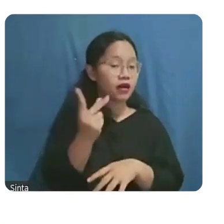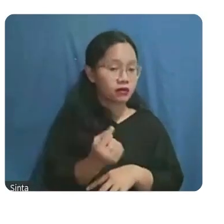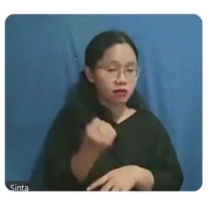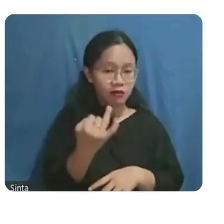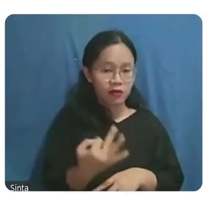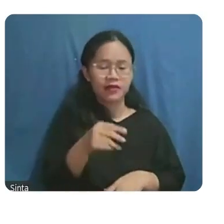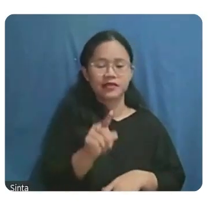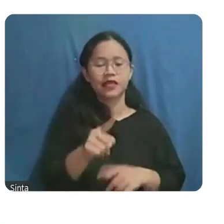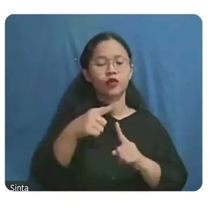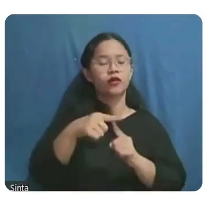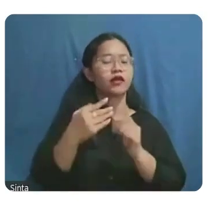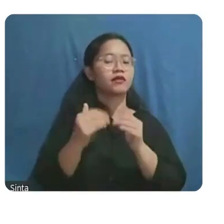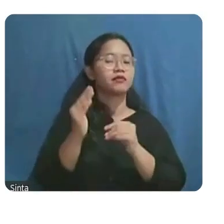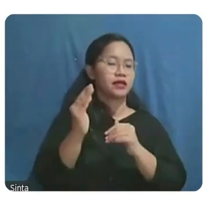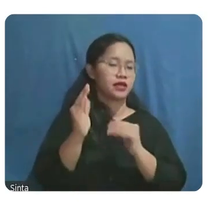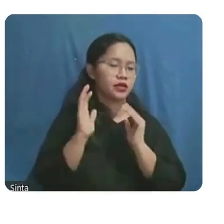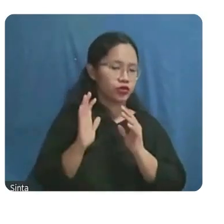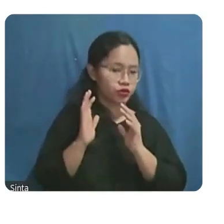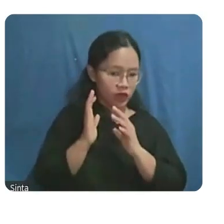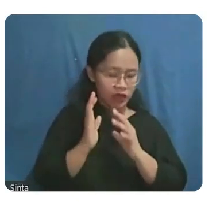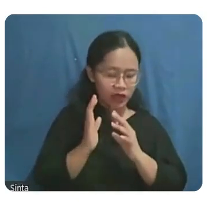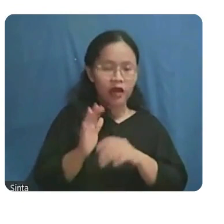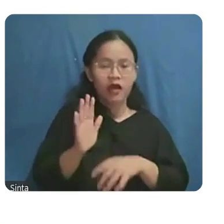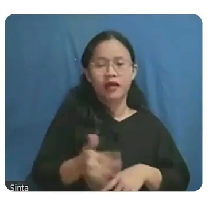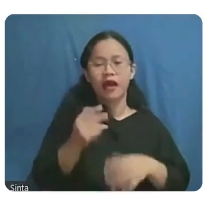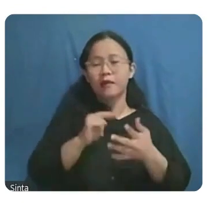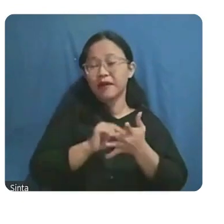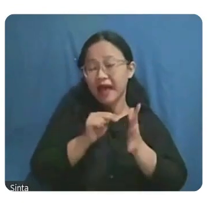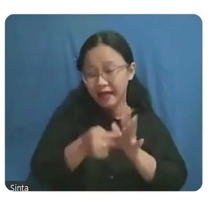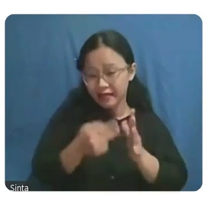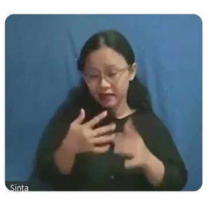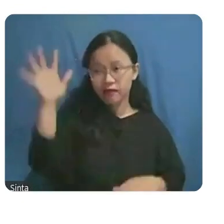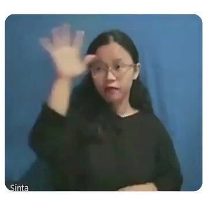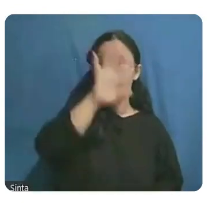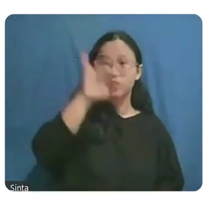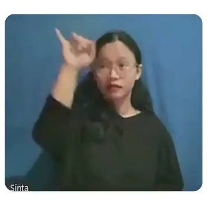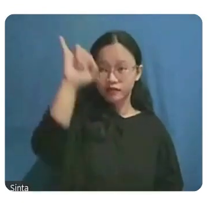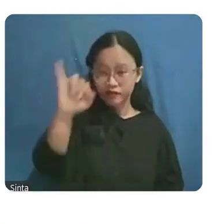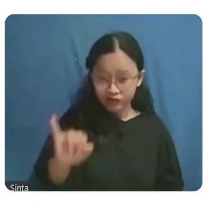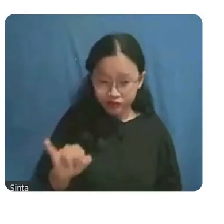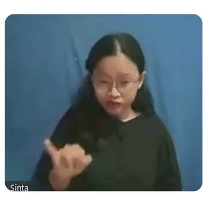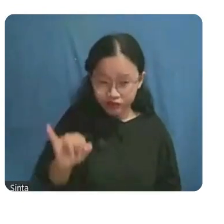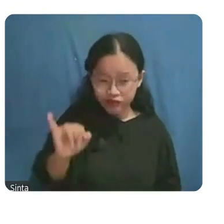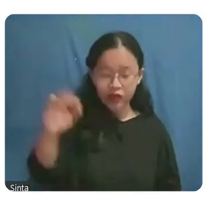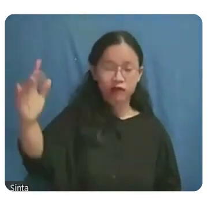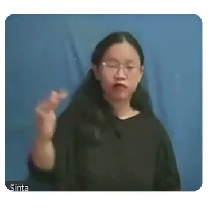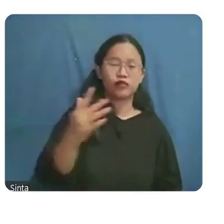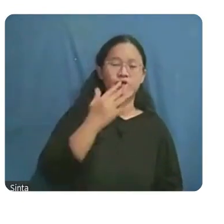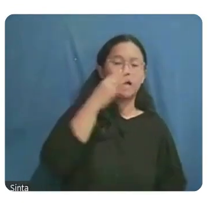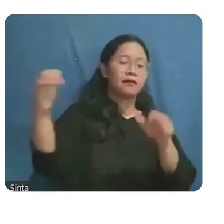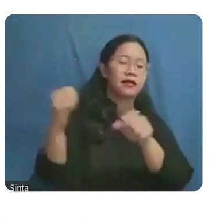So air pollution contributes significantly to the occurrence of respiratory disease, such as COPD, it's